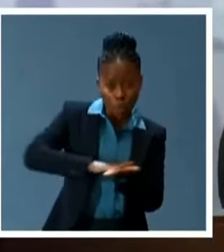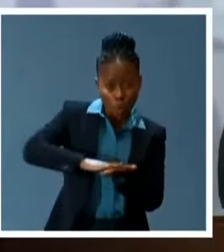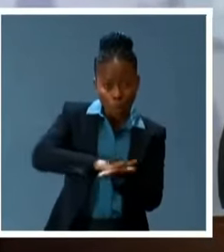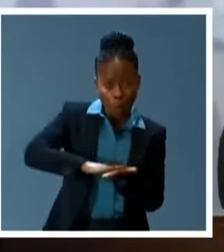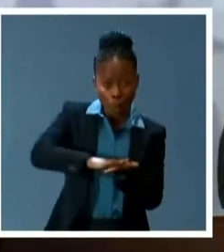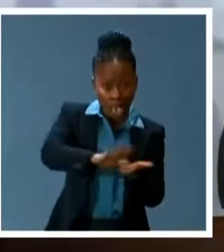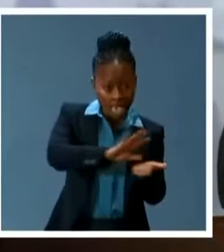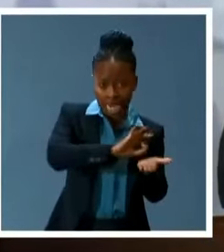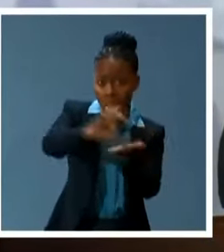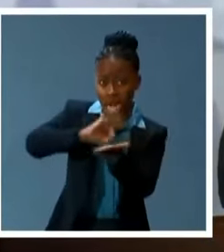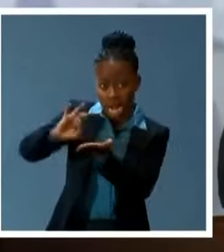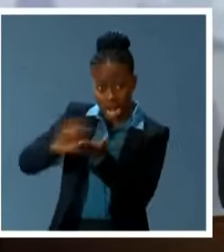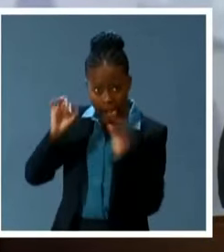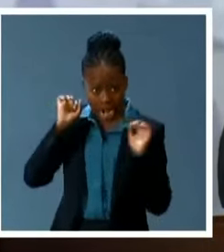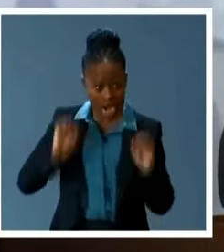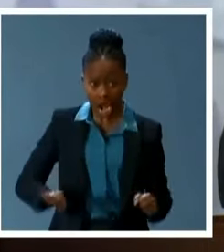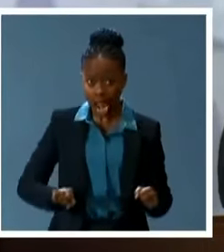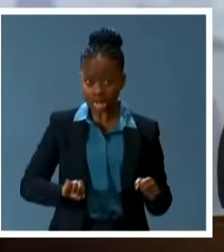past the pandemic?